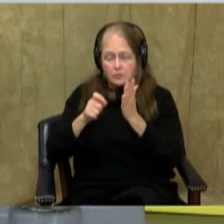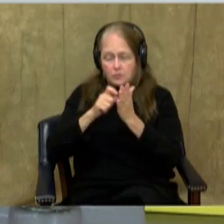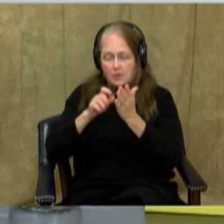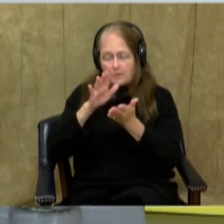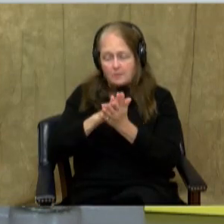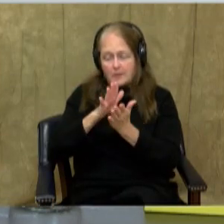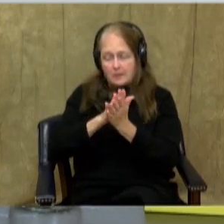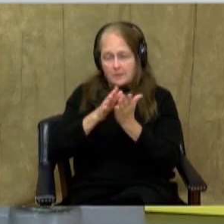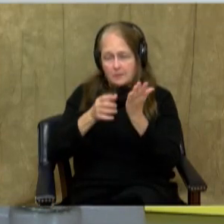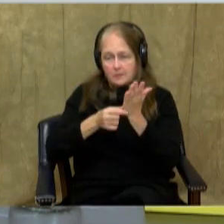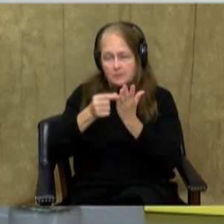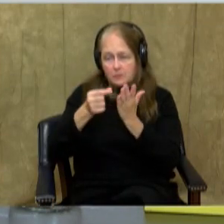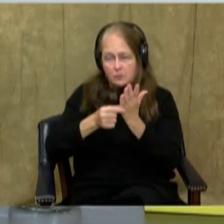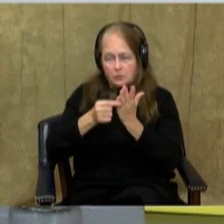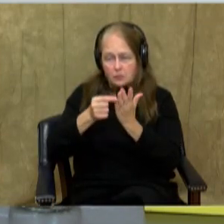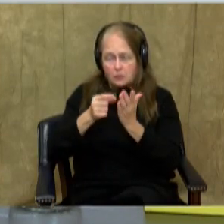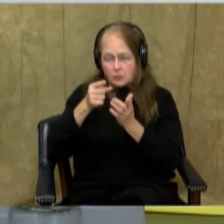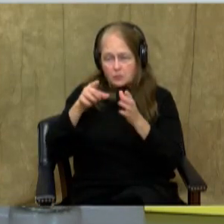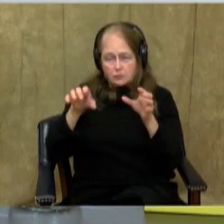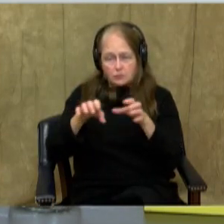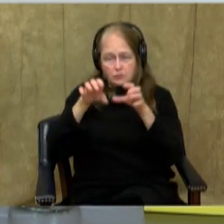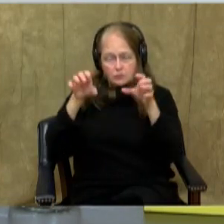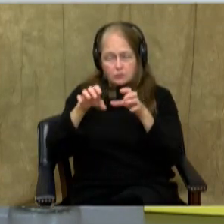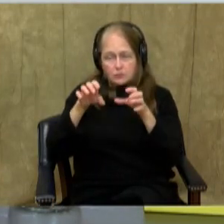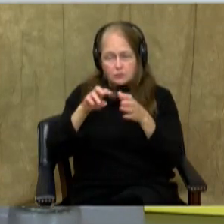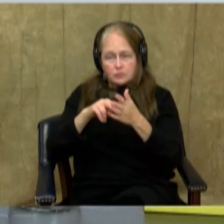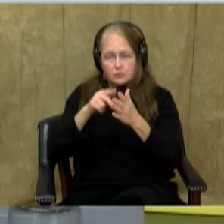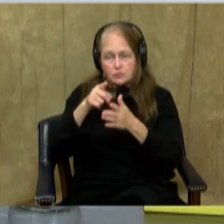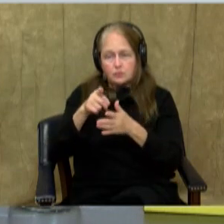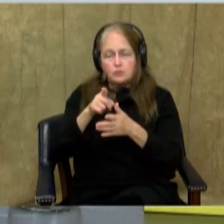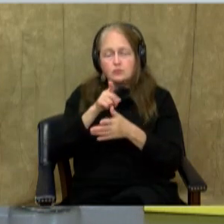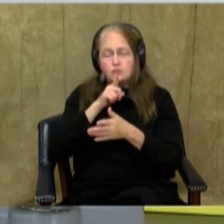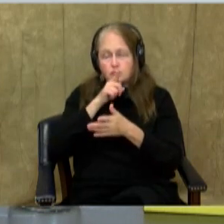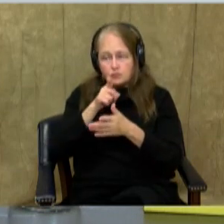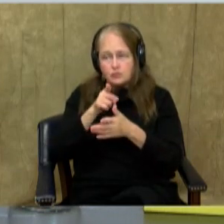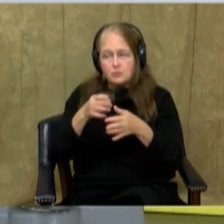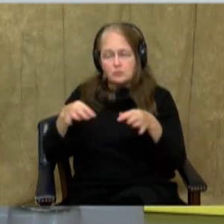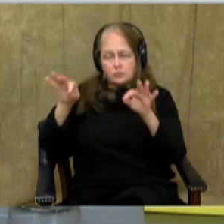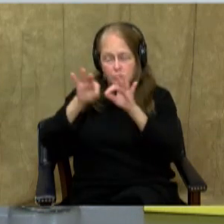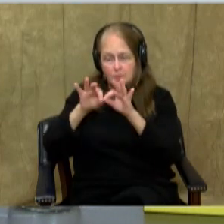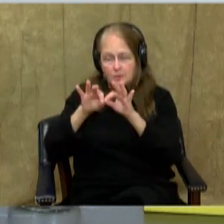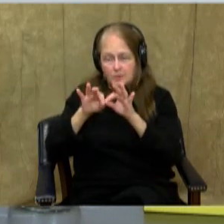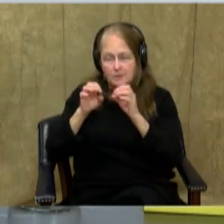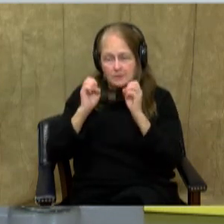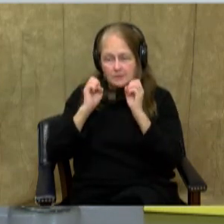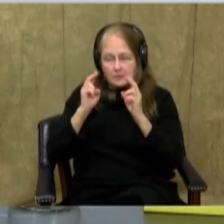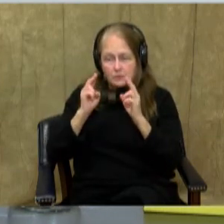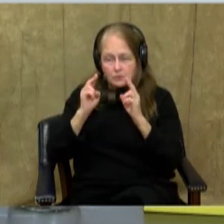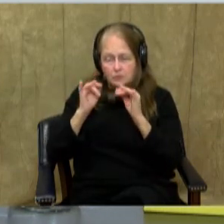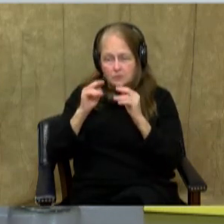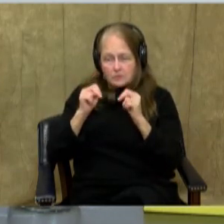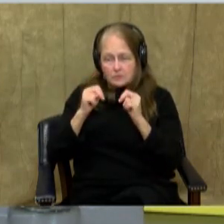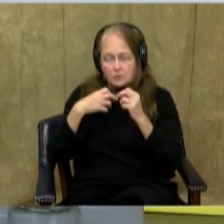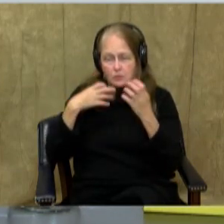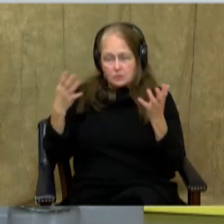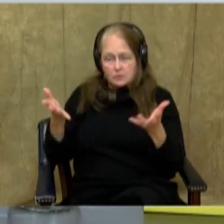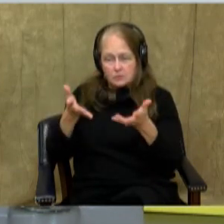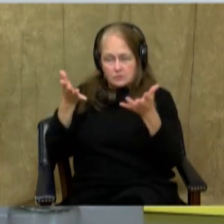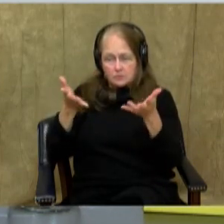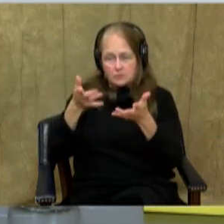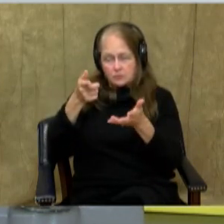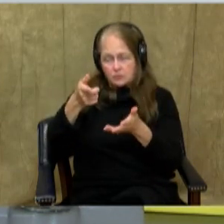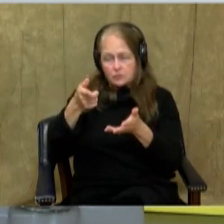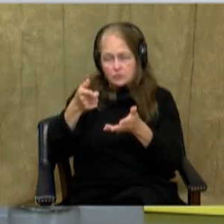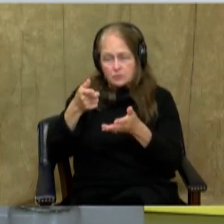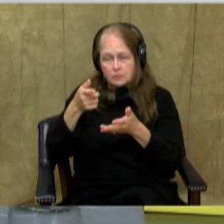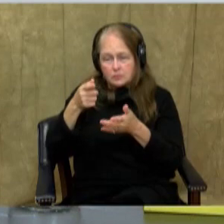paper packets at home, the fact that you're doing it at all means that your education matters to you. I really want to encourage you guys